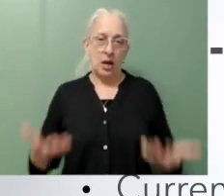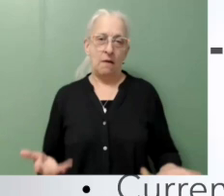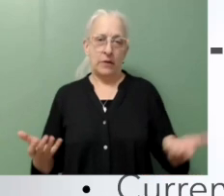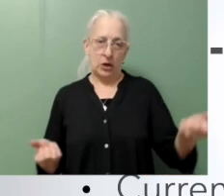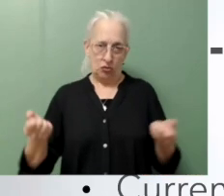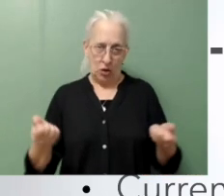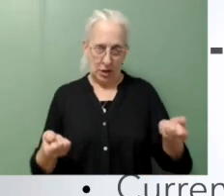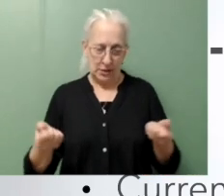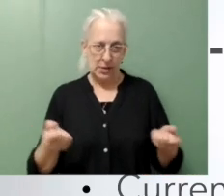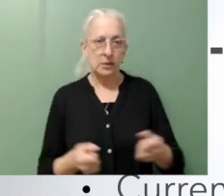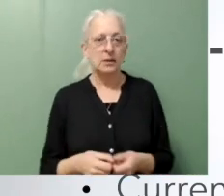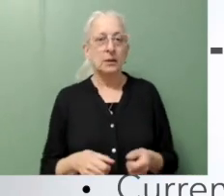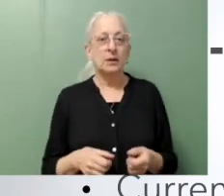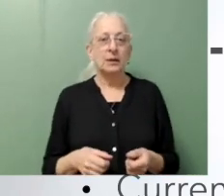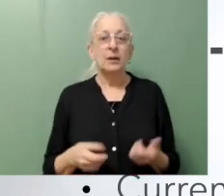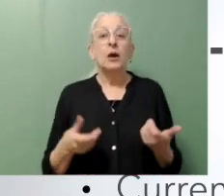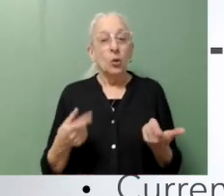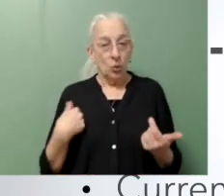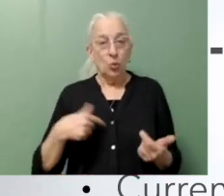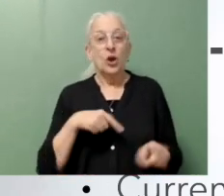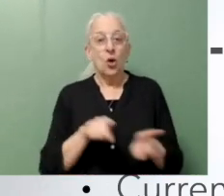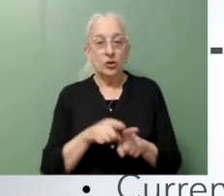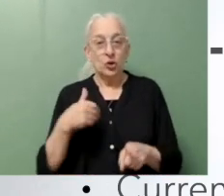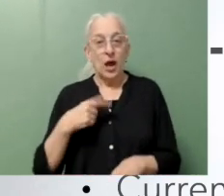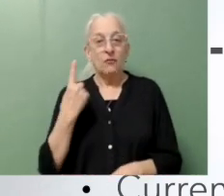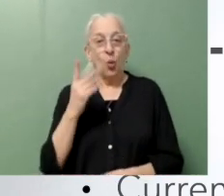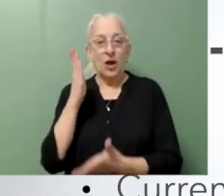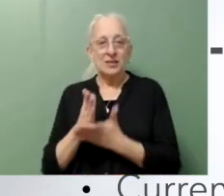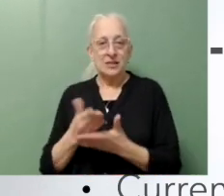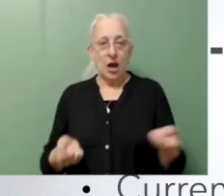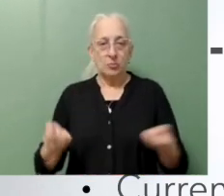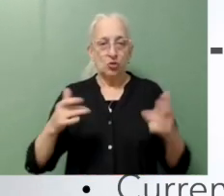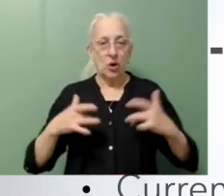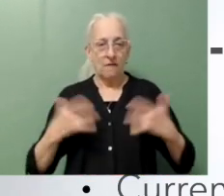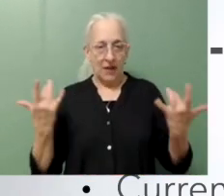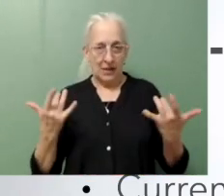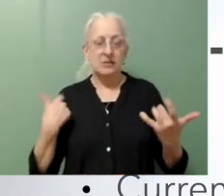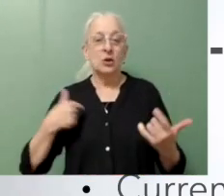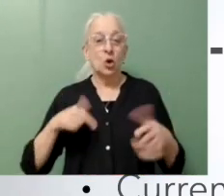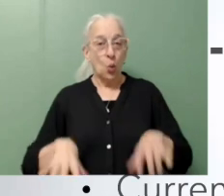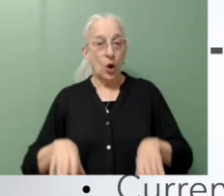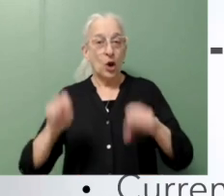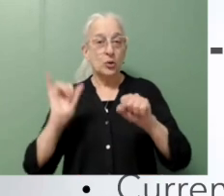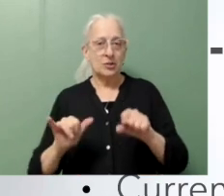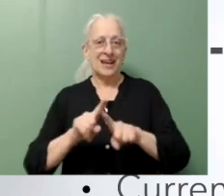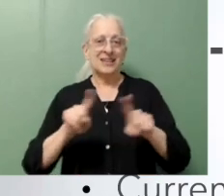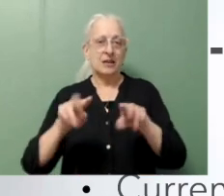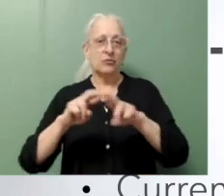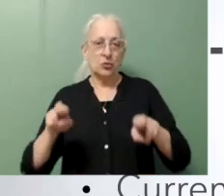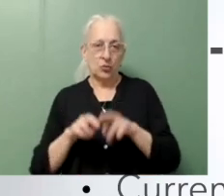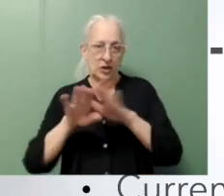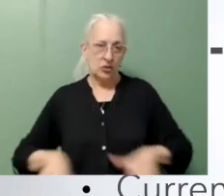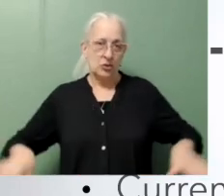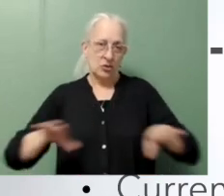Next, we have the one-stop truck events. CARB hosted these one-stop truck events in different regions